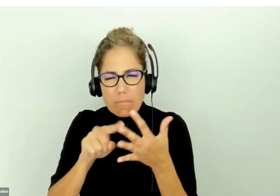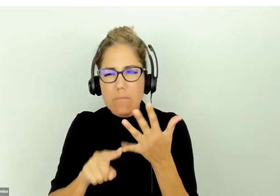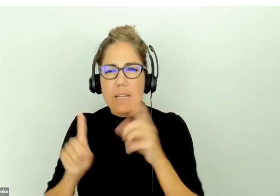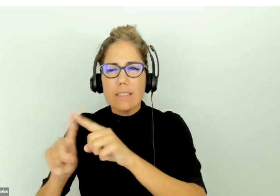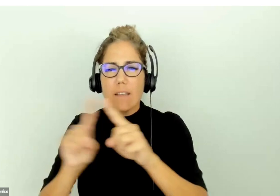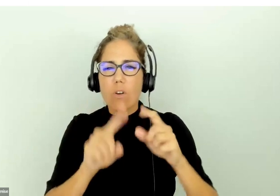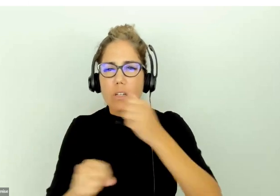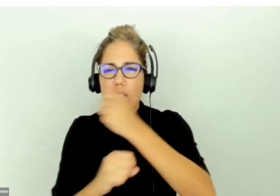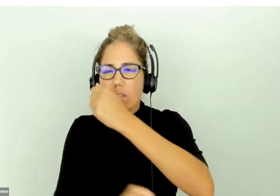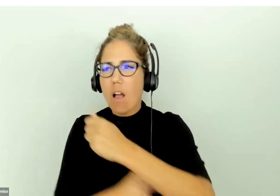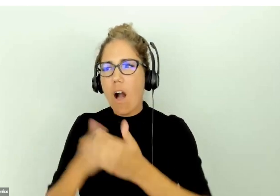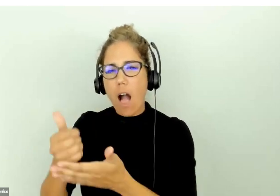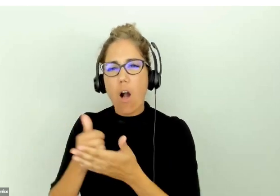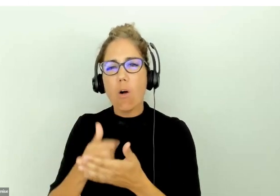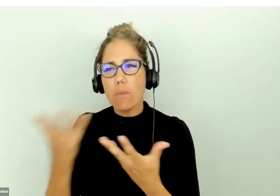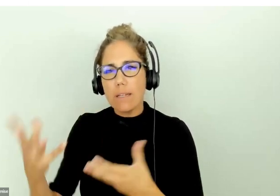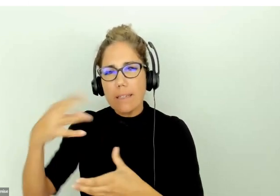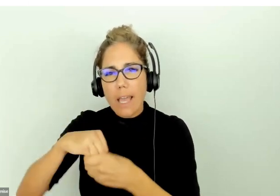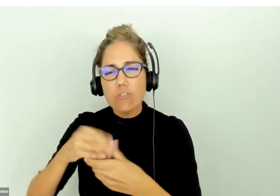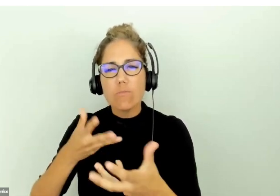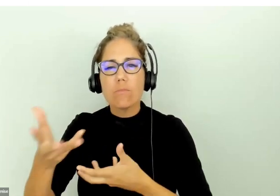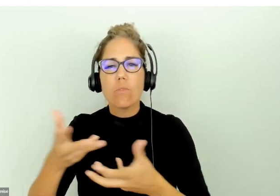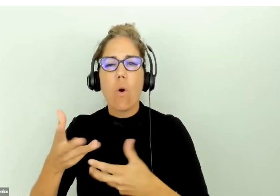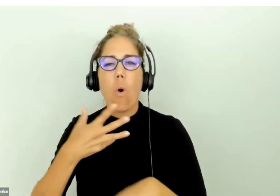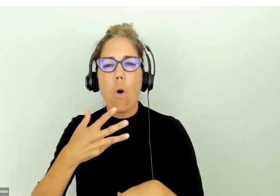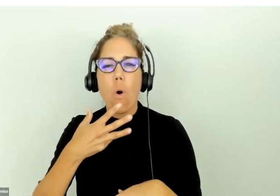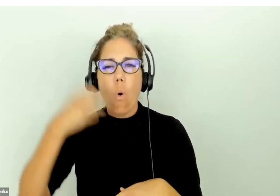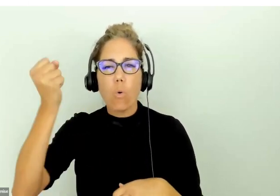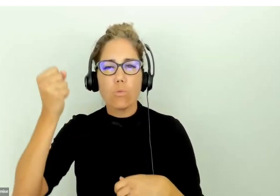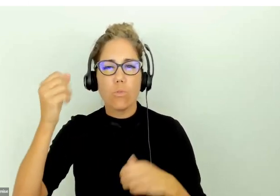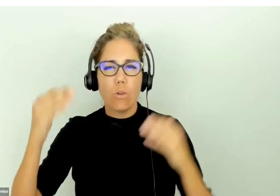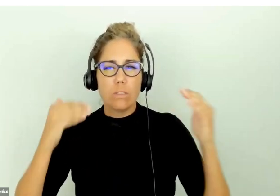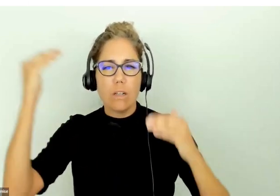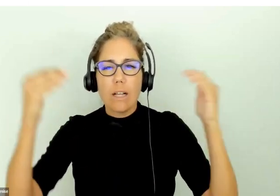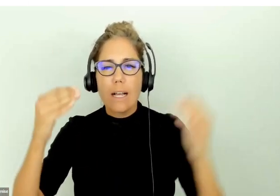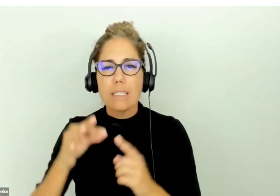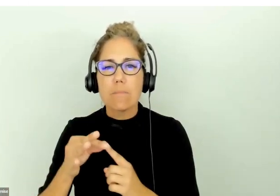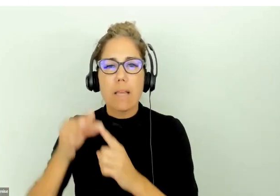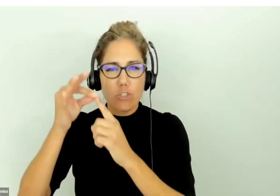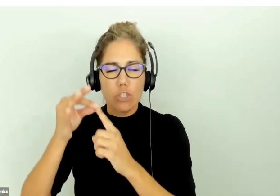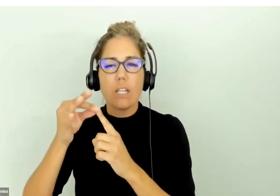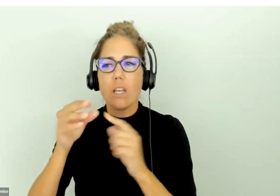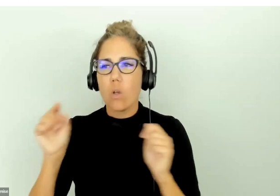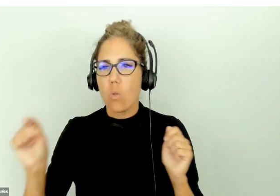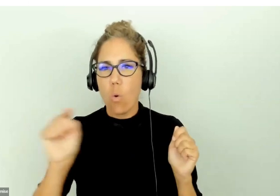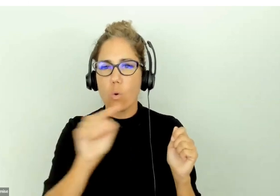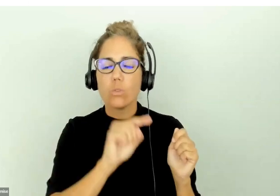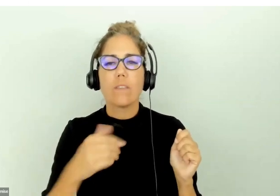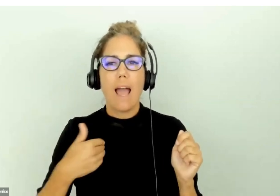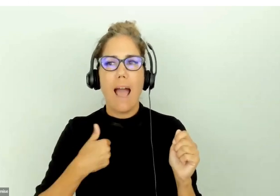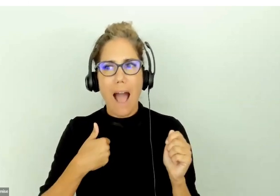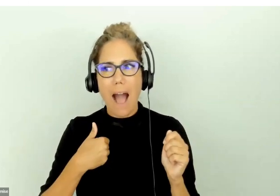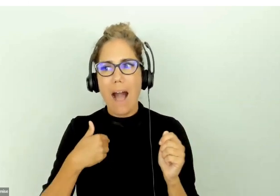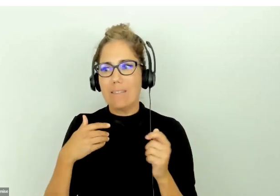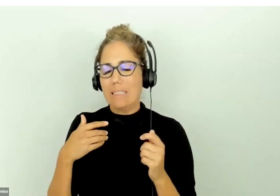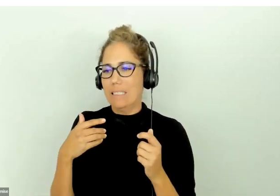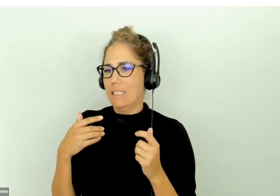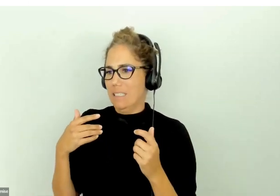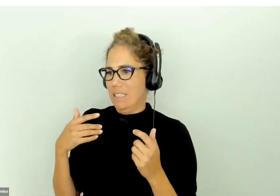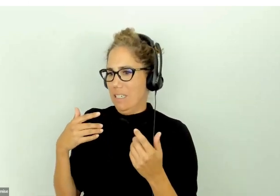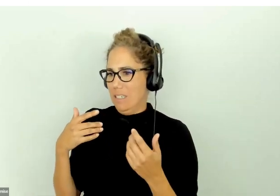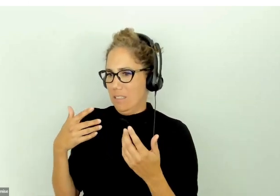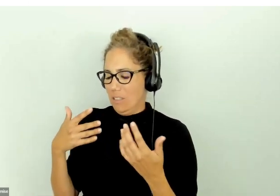help engage older adults across the country, again, especially those with the greatest social and economic